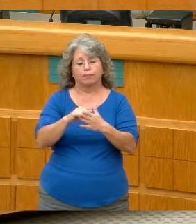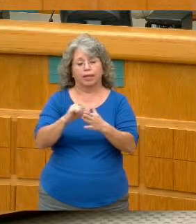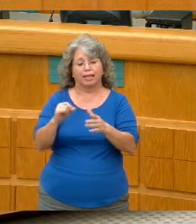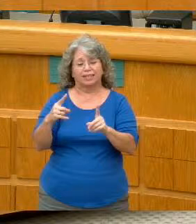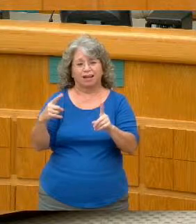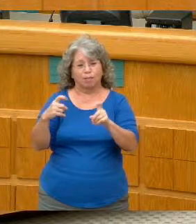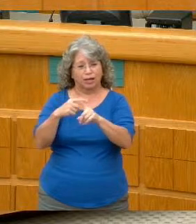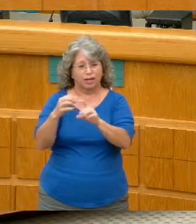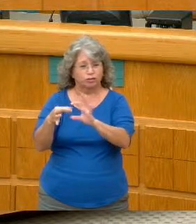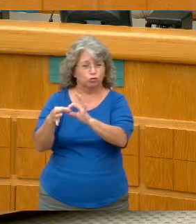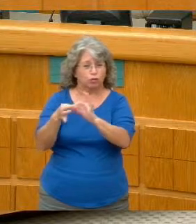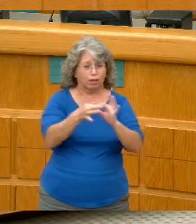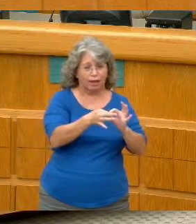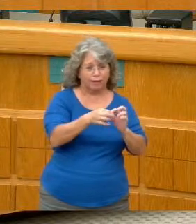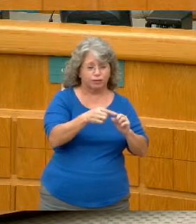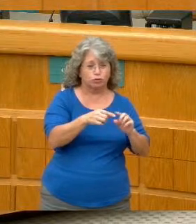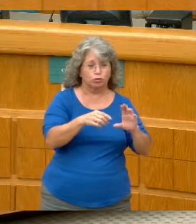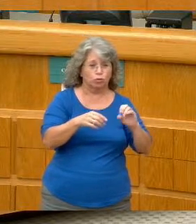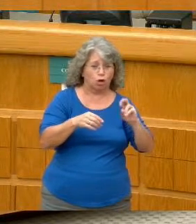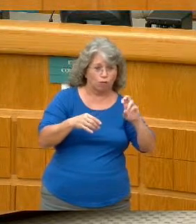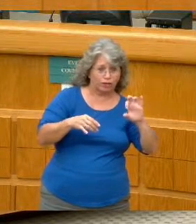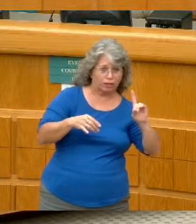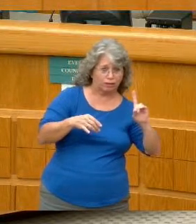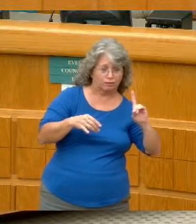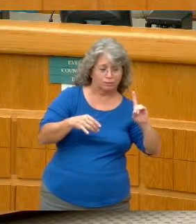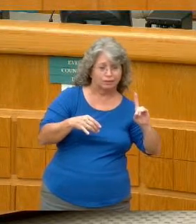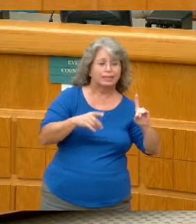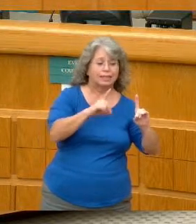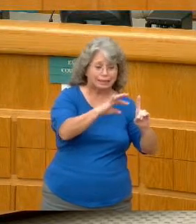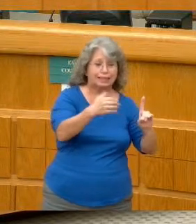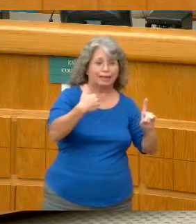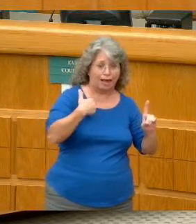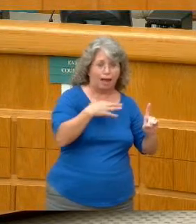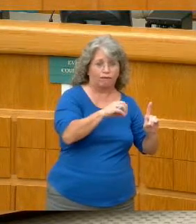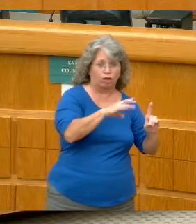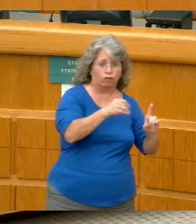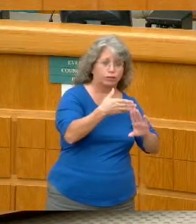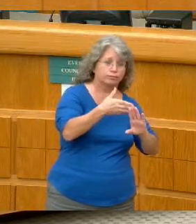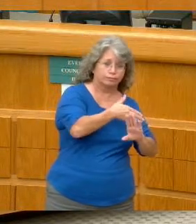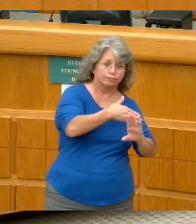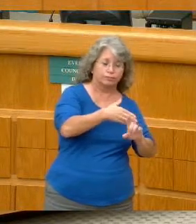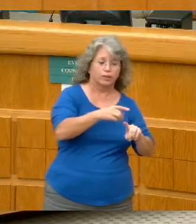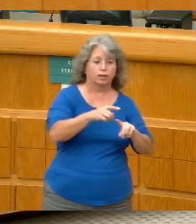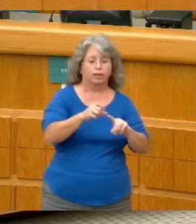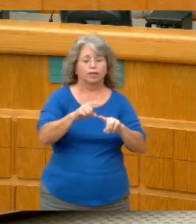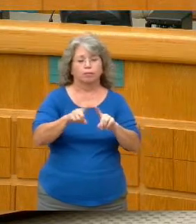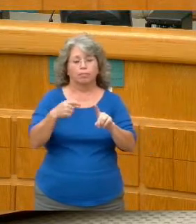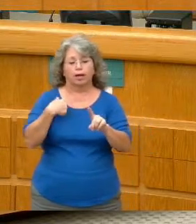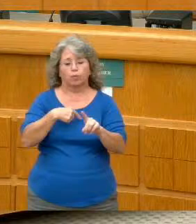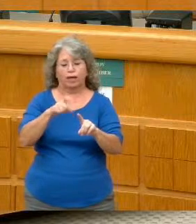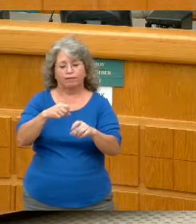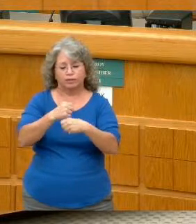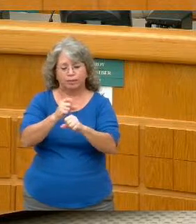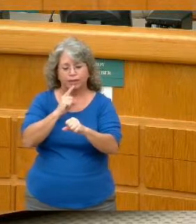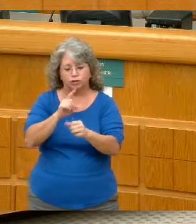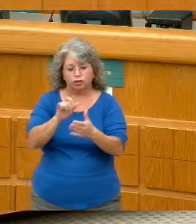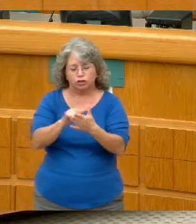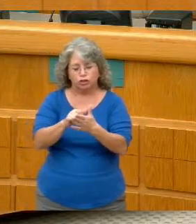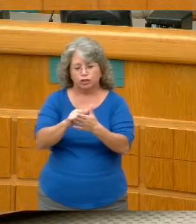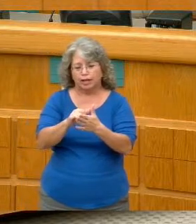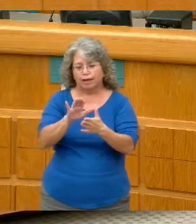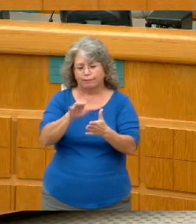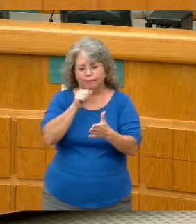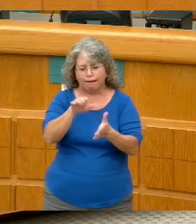complication, but we also wanted to make sure it is not something because of any other bacterial